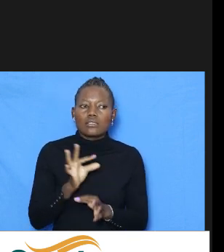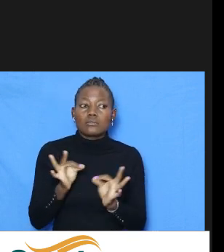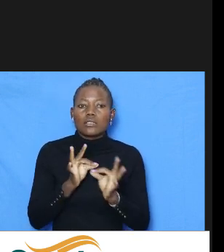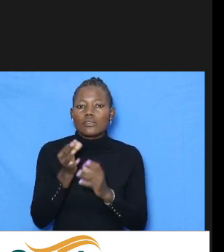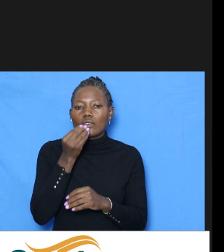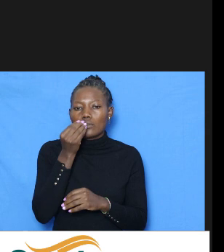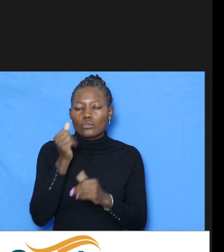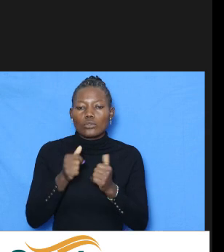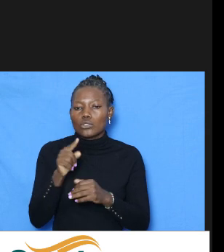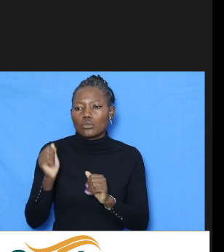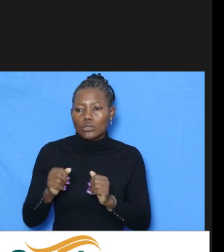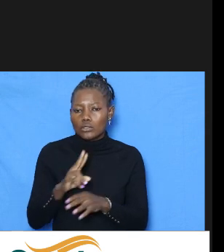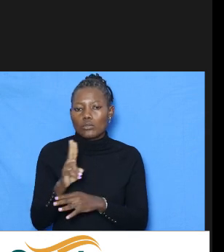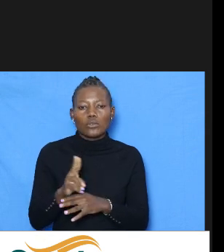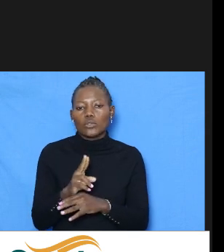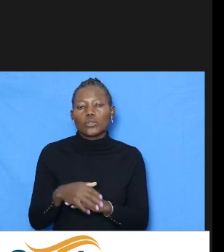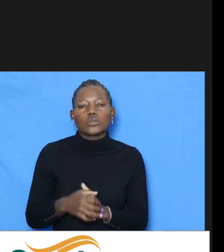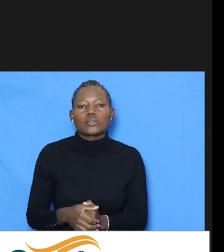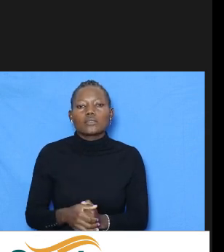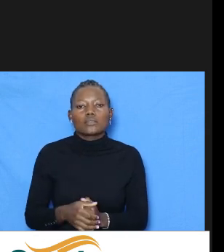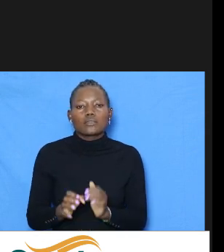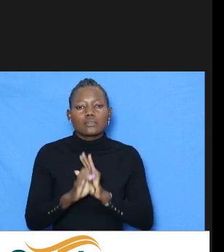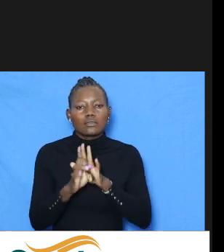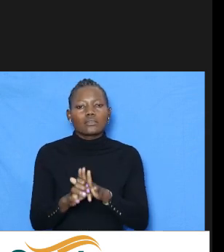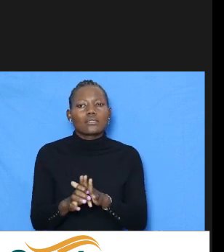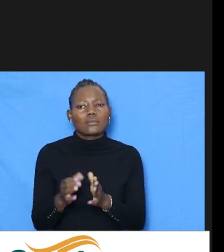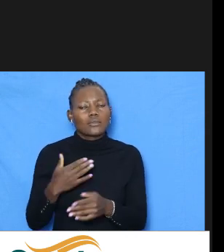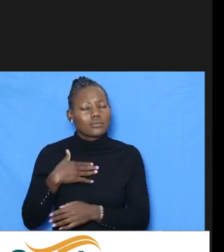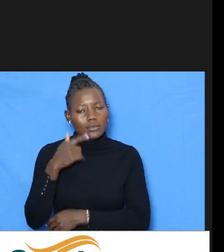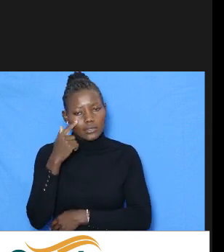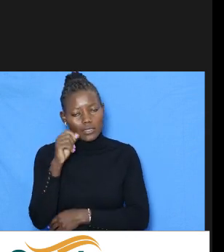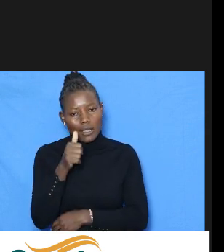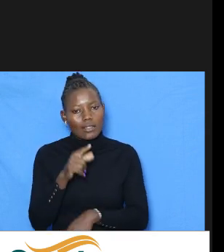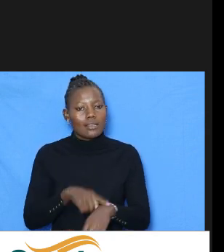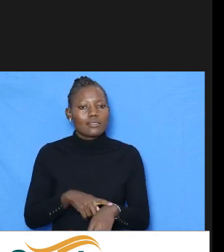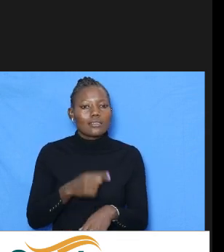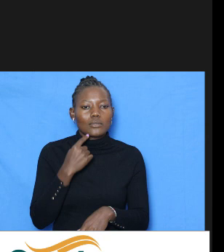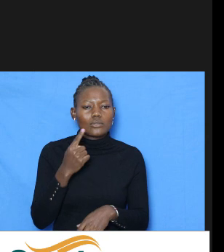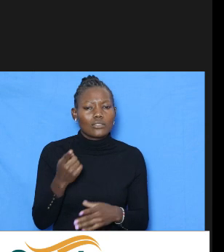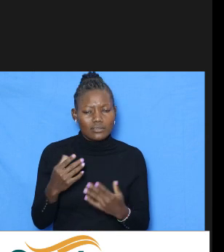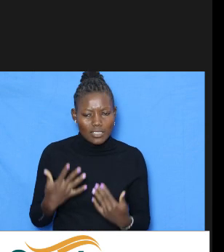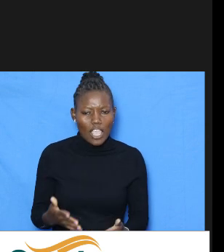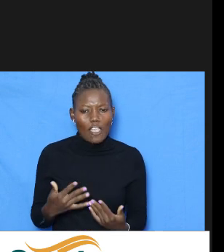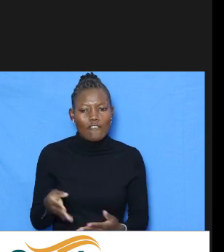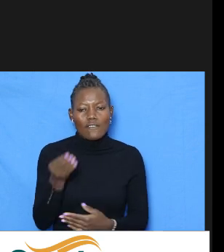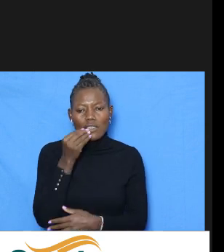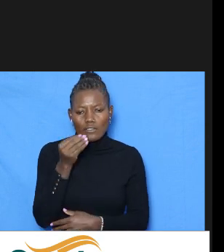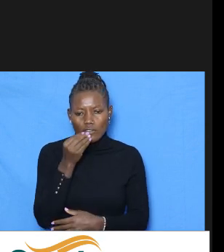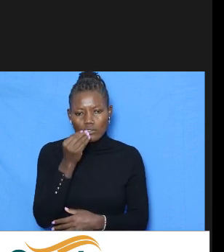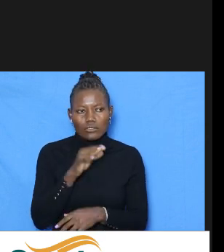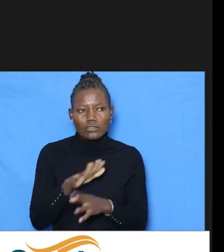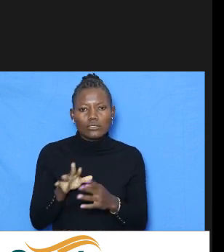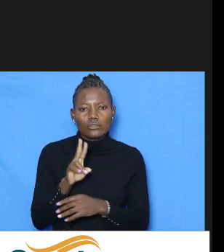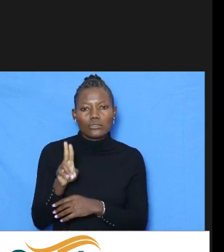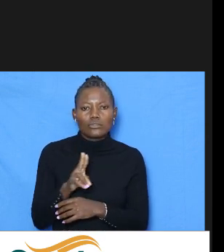foods that you can take within that duration? Like you see, sometimes you're told that's a heavy meal. Do not take